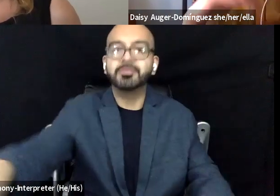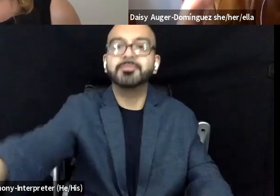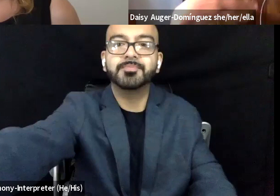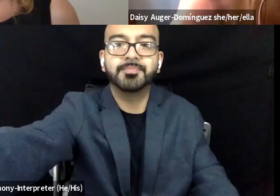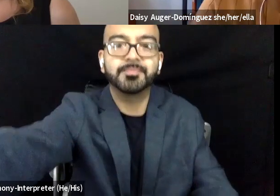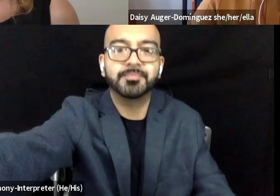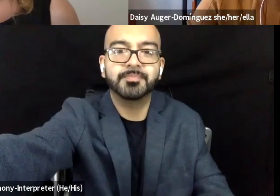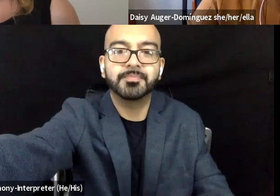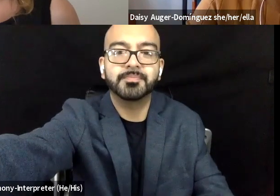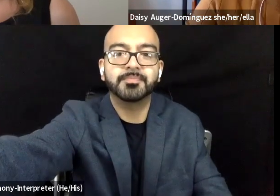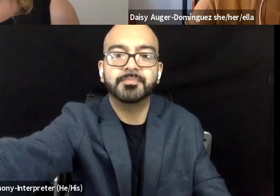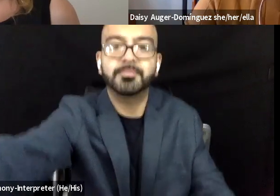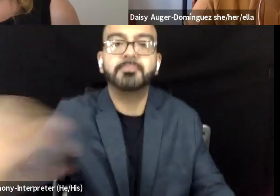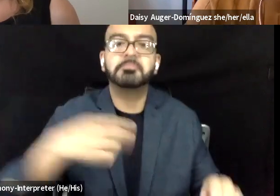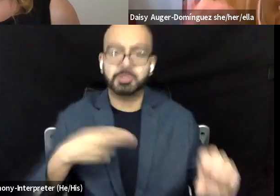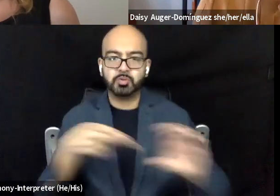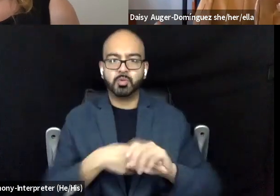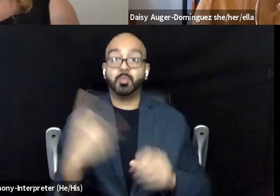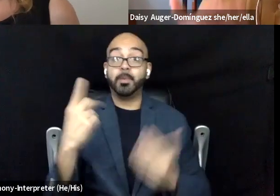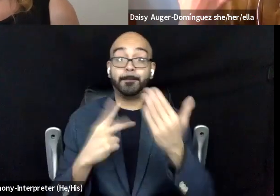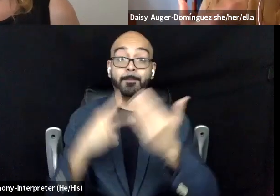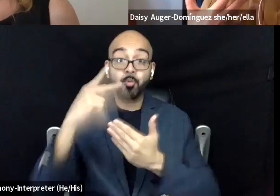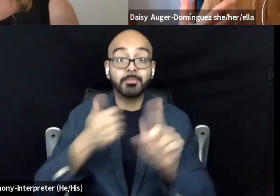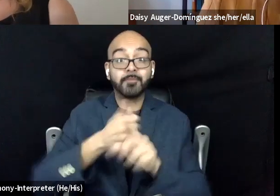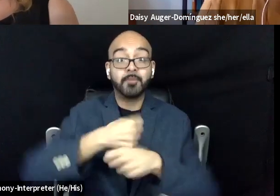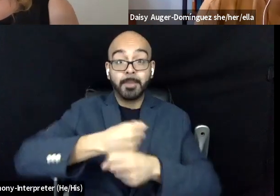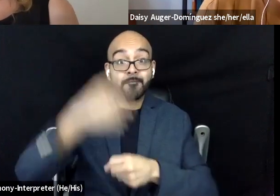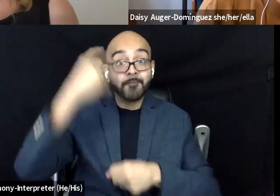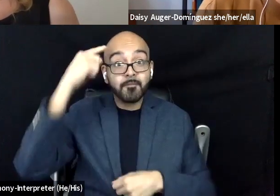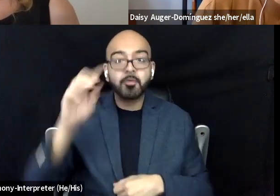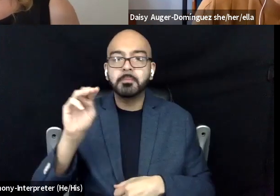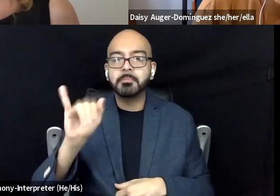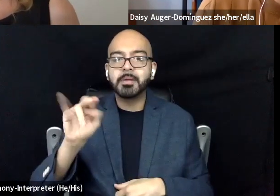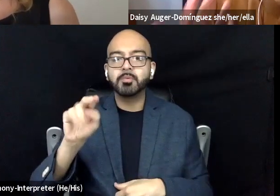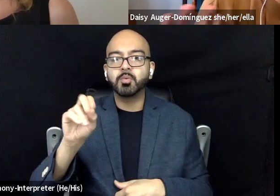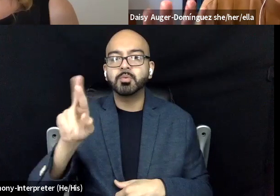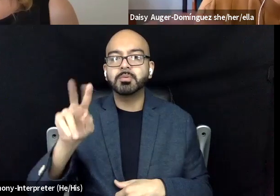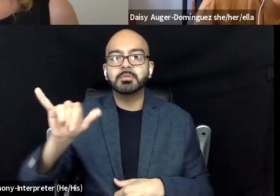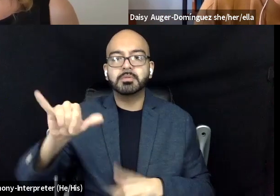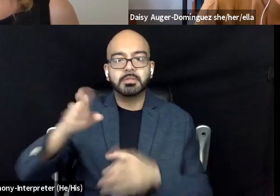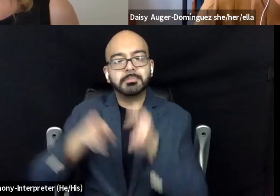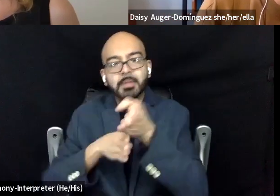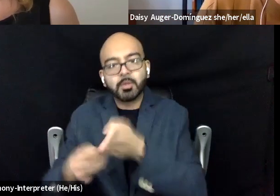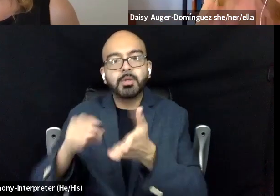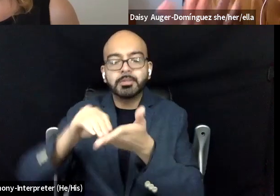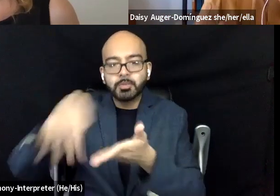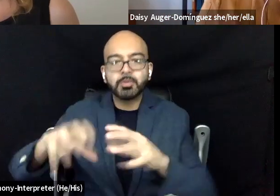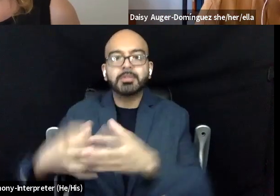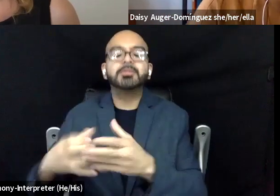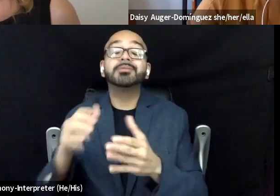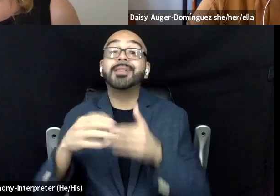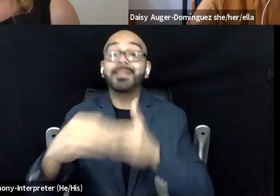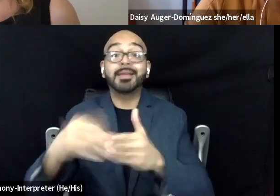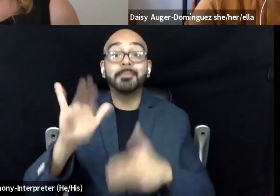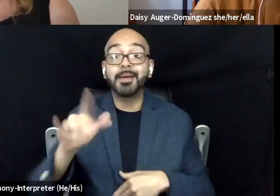program that had been created for minority students the year before my senior year, led by Dr. Walter Stafford, who eventually became